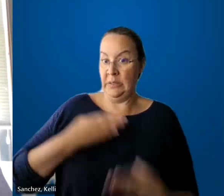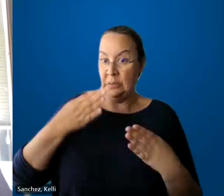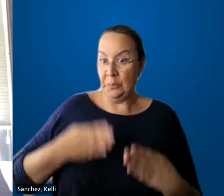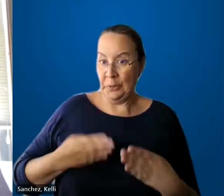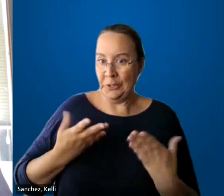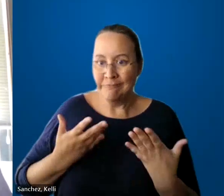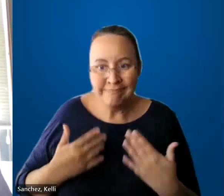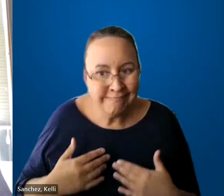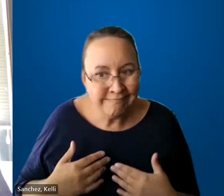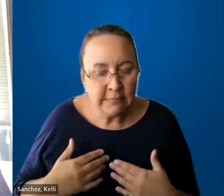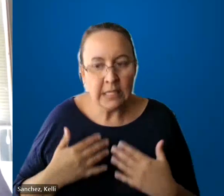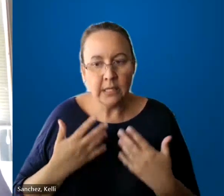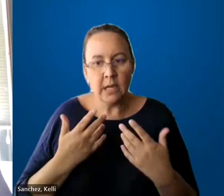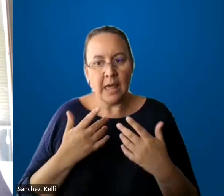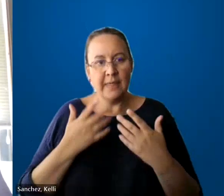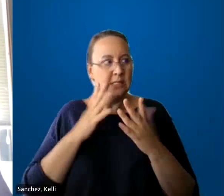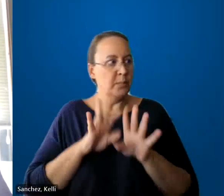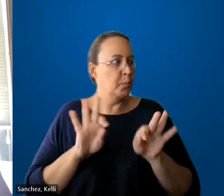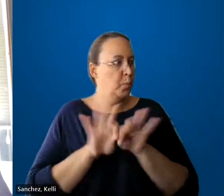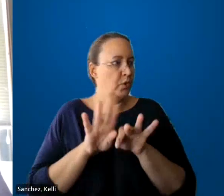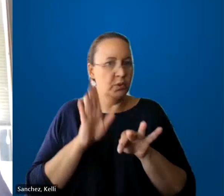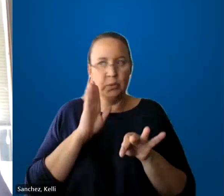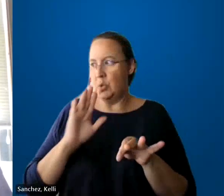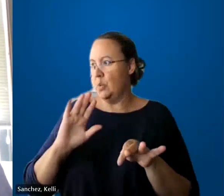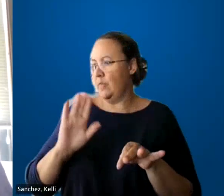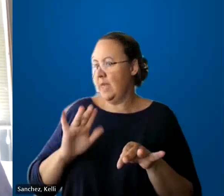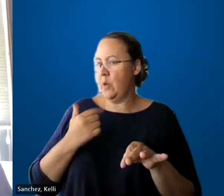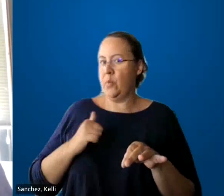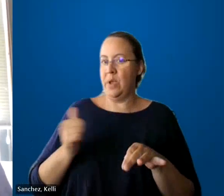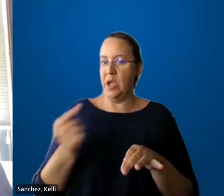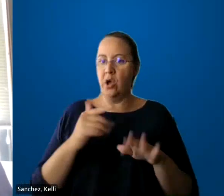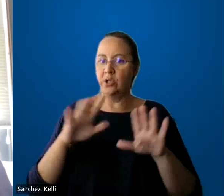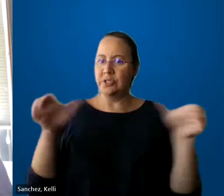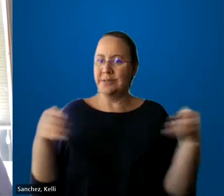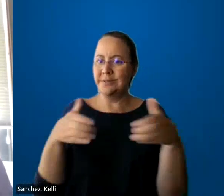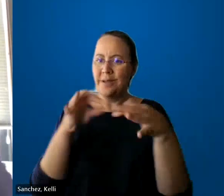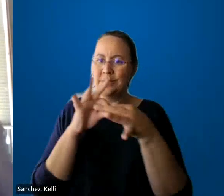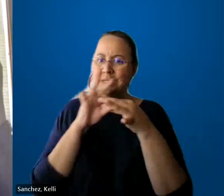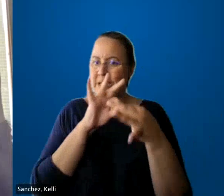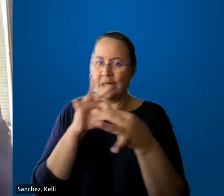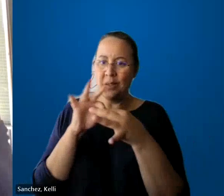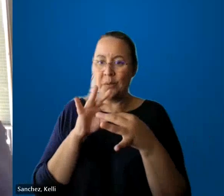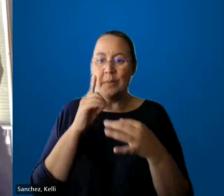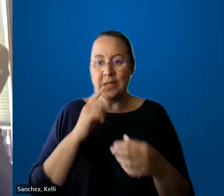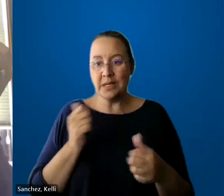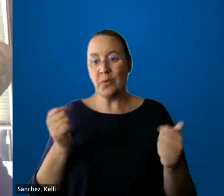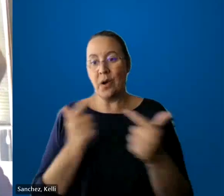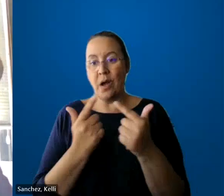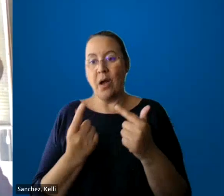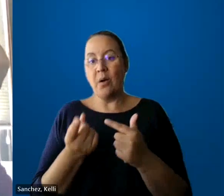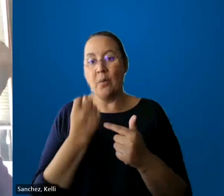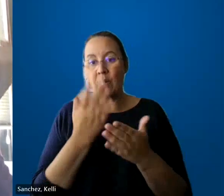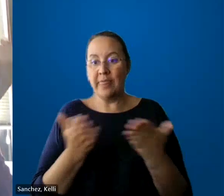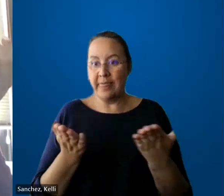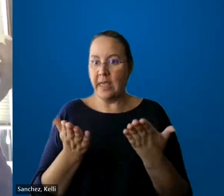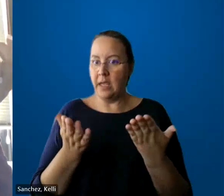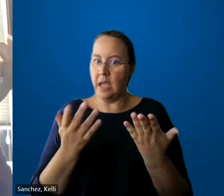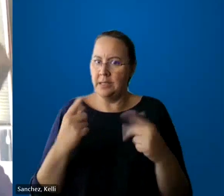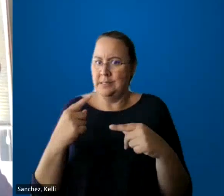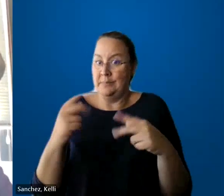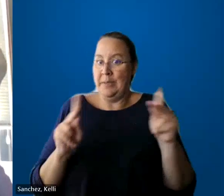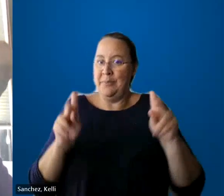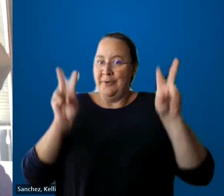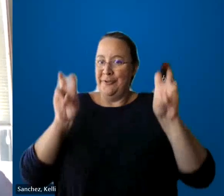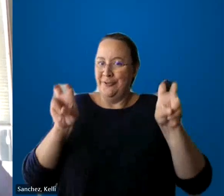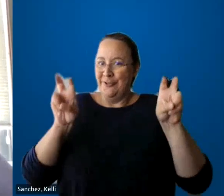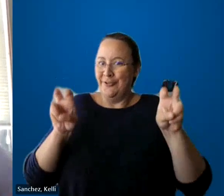I think that it all just matters if we all like literally come together as a unit, because we are all one thing as people, and stop like just